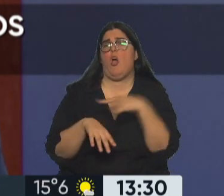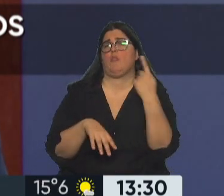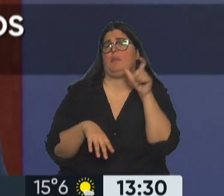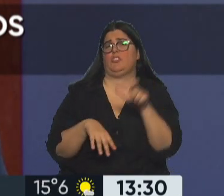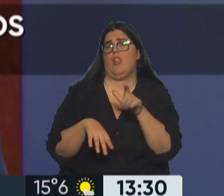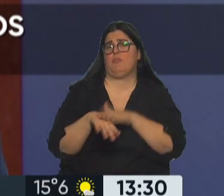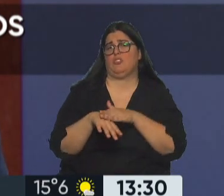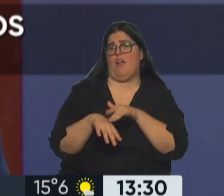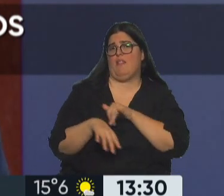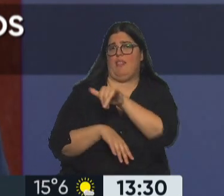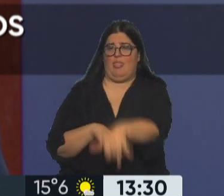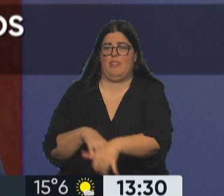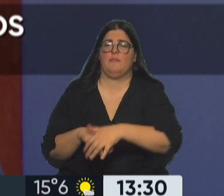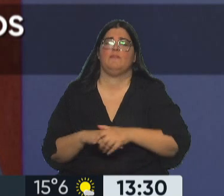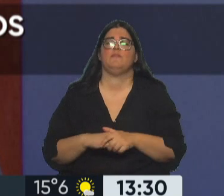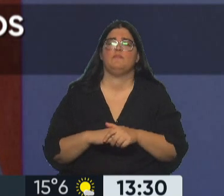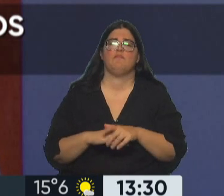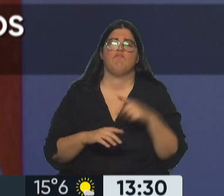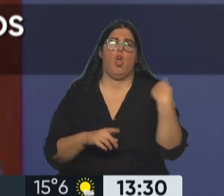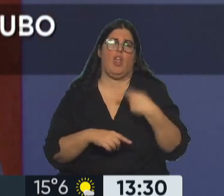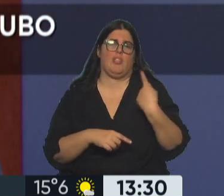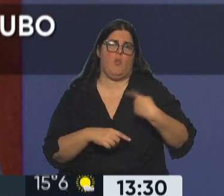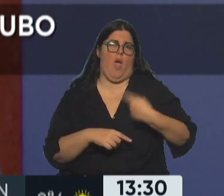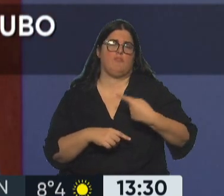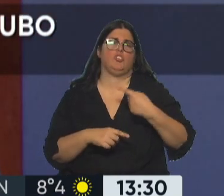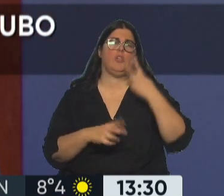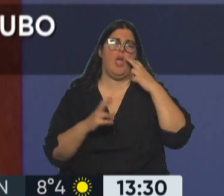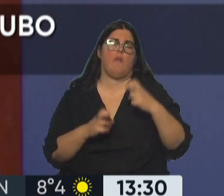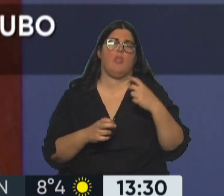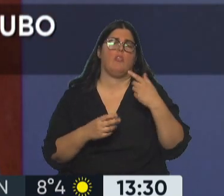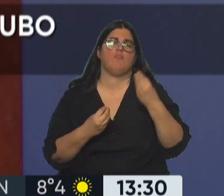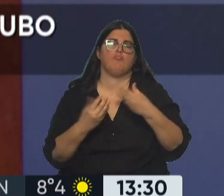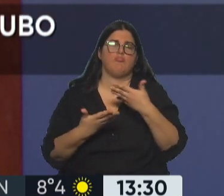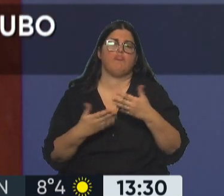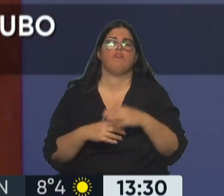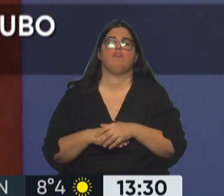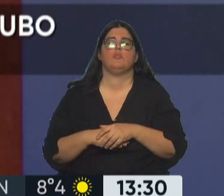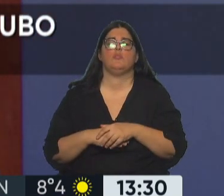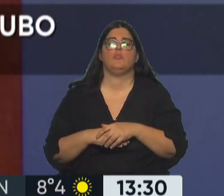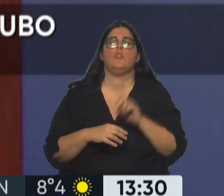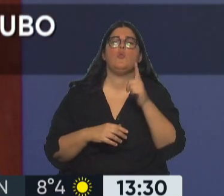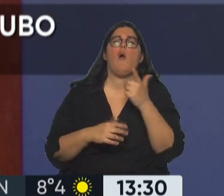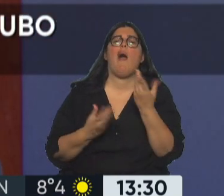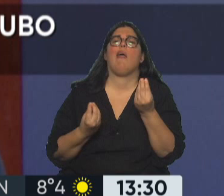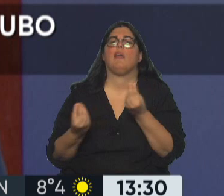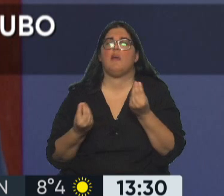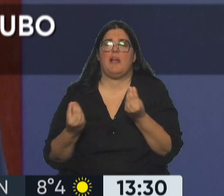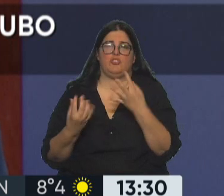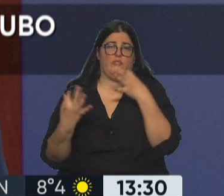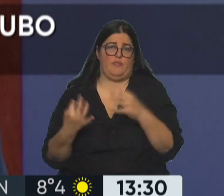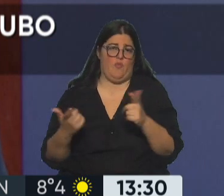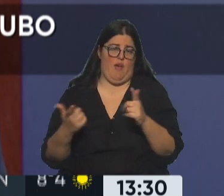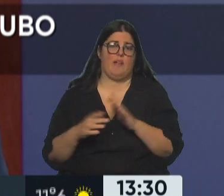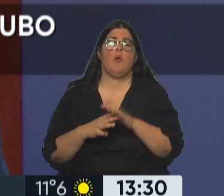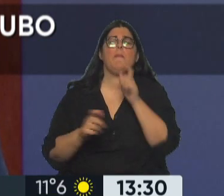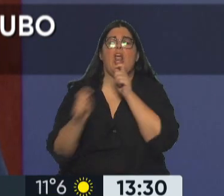the situation. We don't have any information to indicate right now. The press reporting